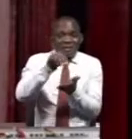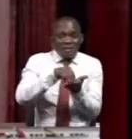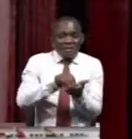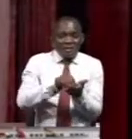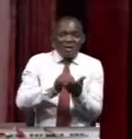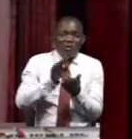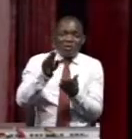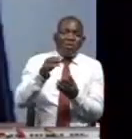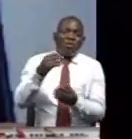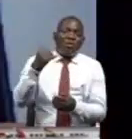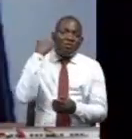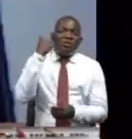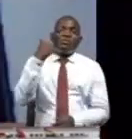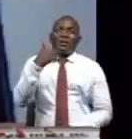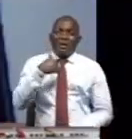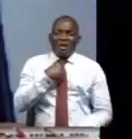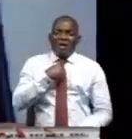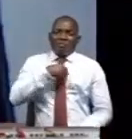You said